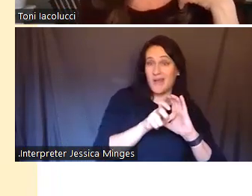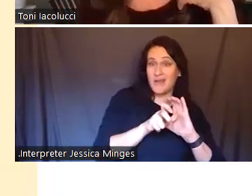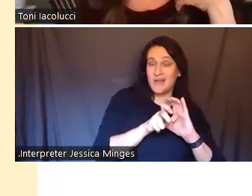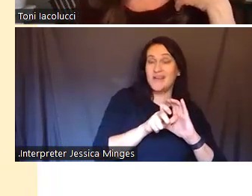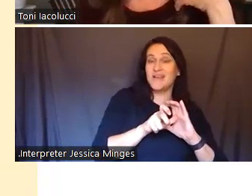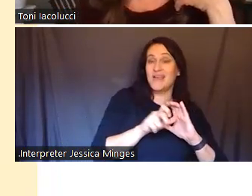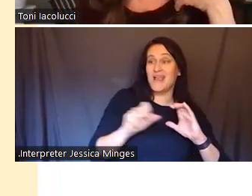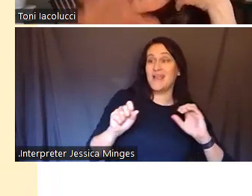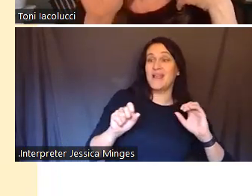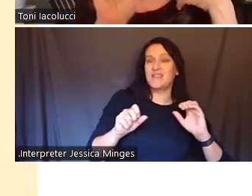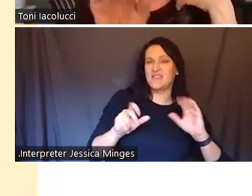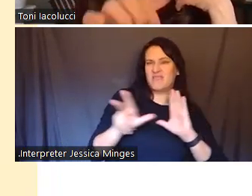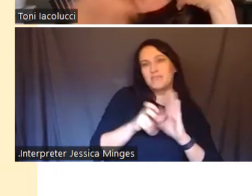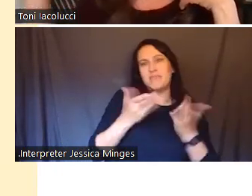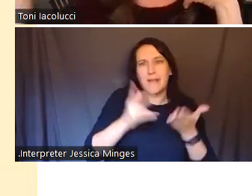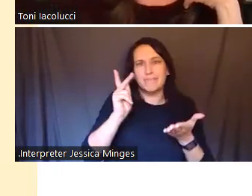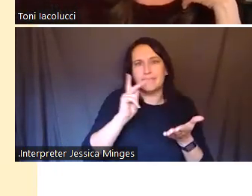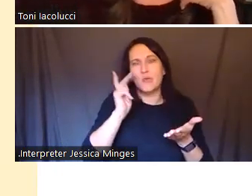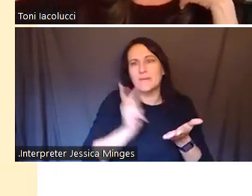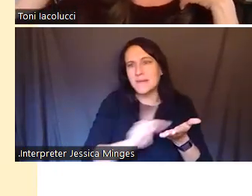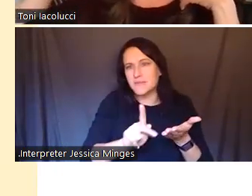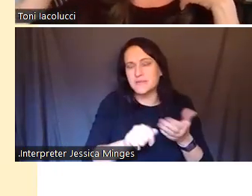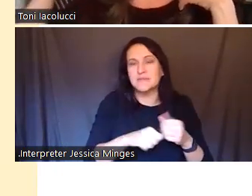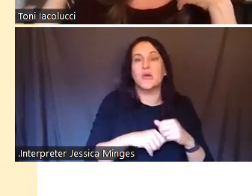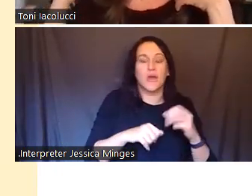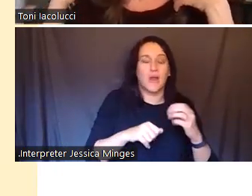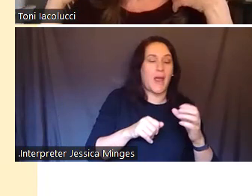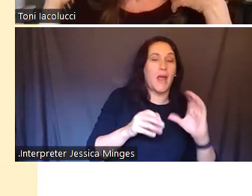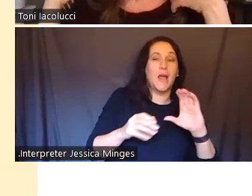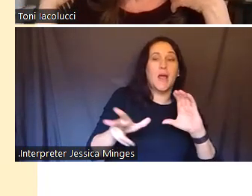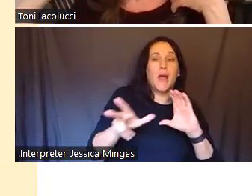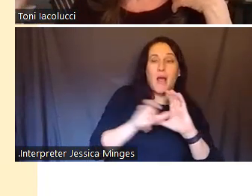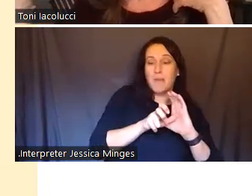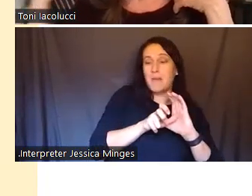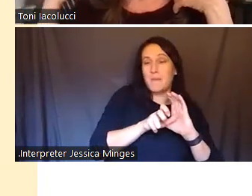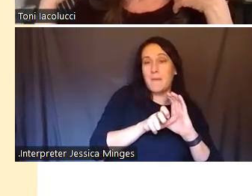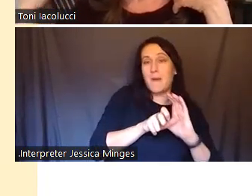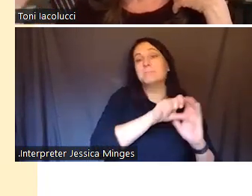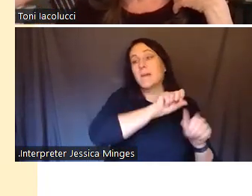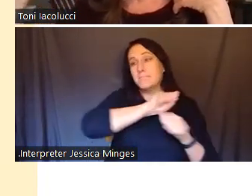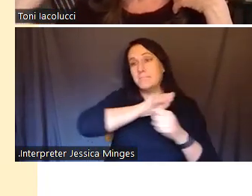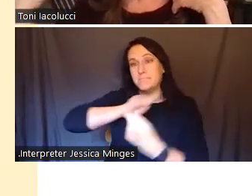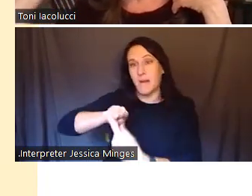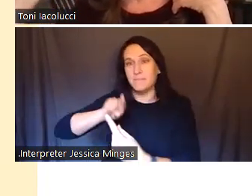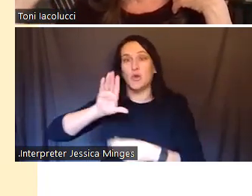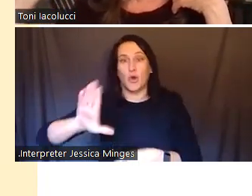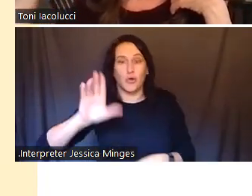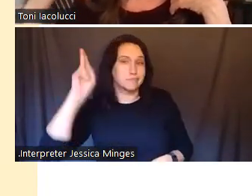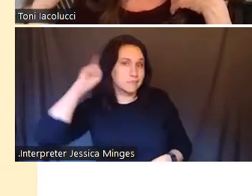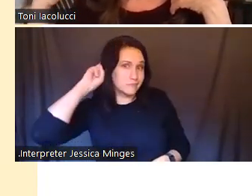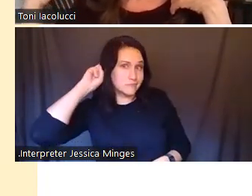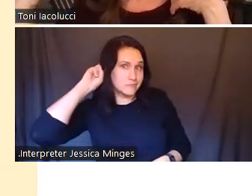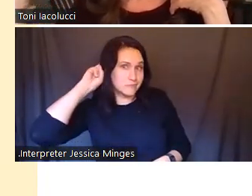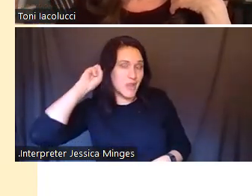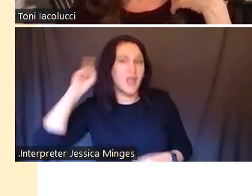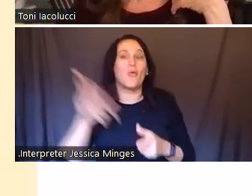this case, the receptionist, her voice goes directly into my cochlear implant, and it's clear as a bell. So